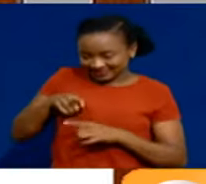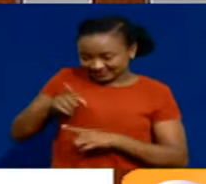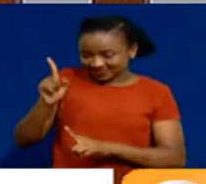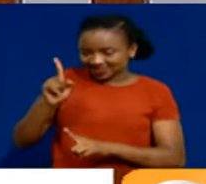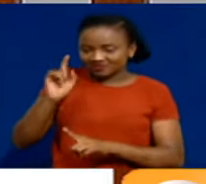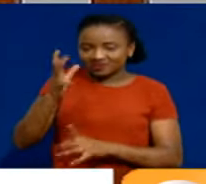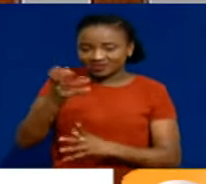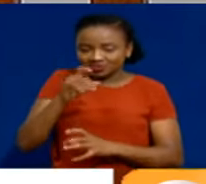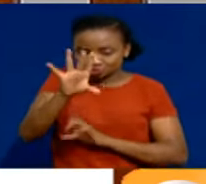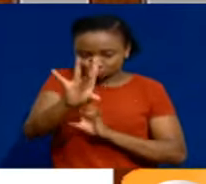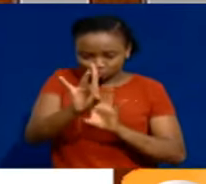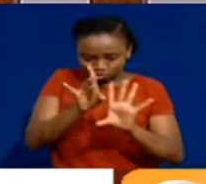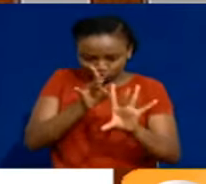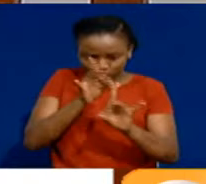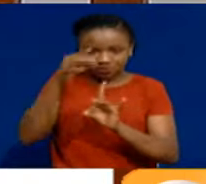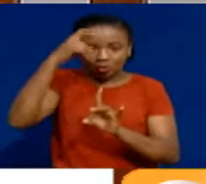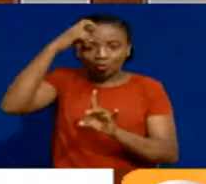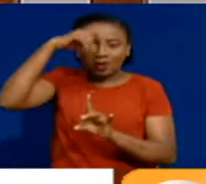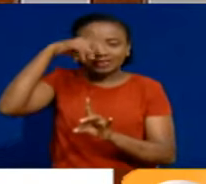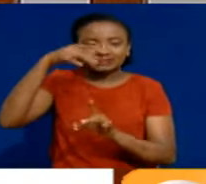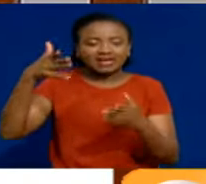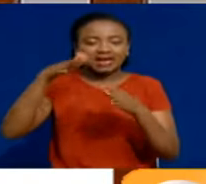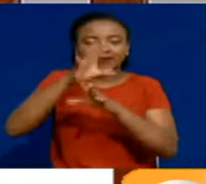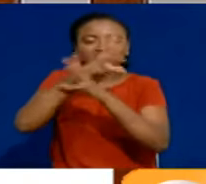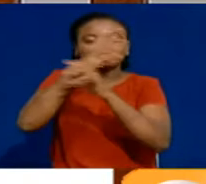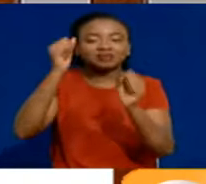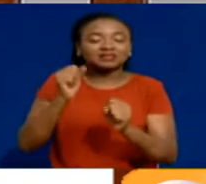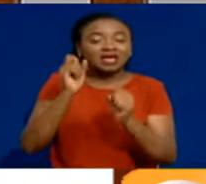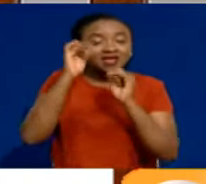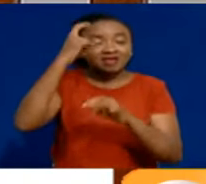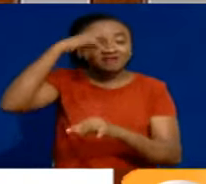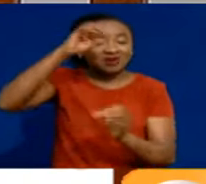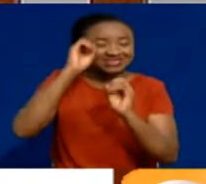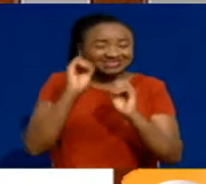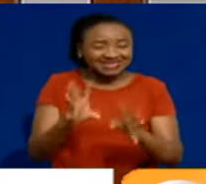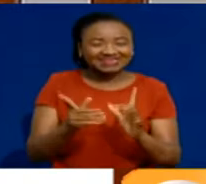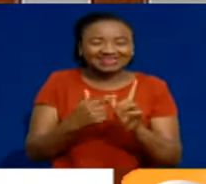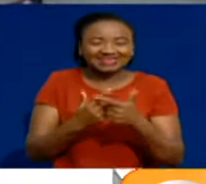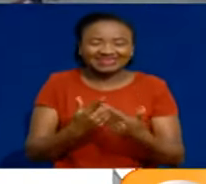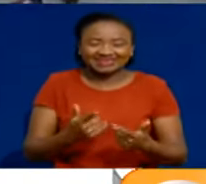mate wisely. Otherwise, you will be where President Uhuru is with his deputy.